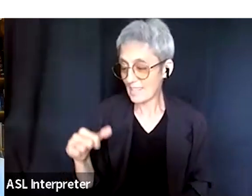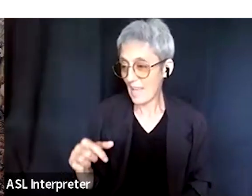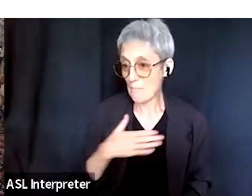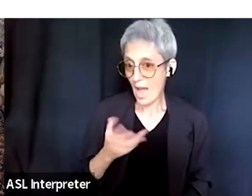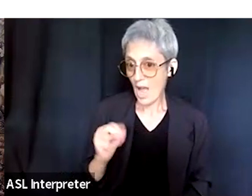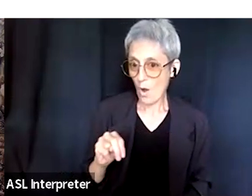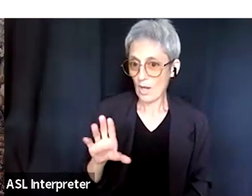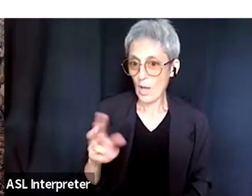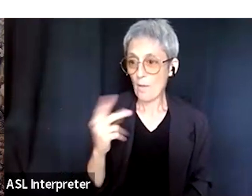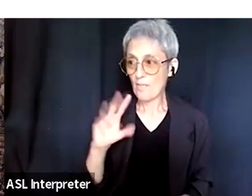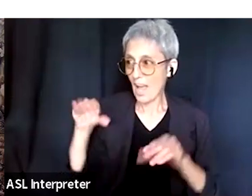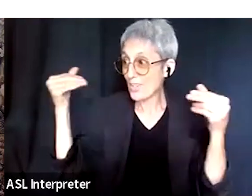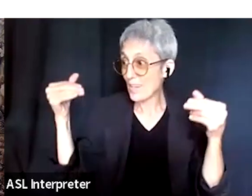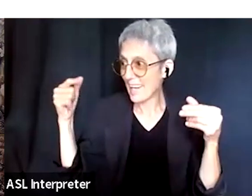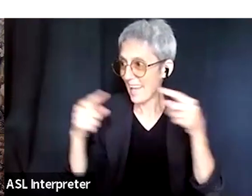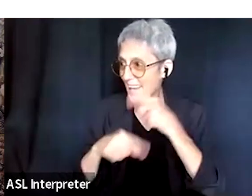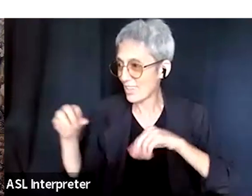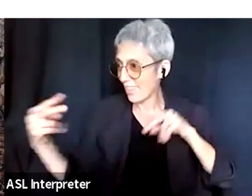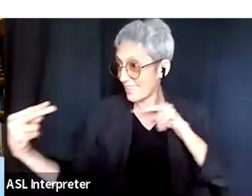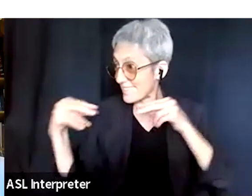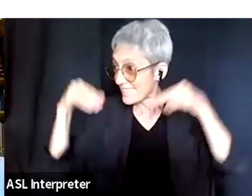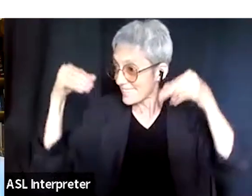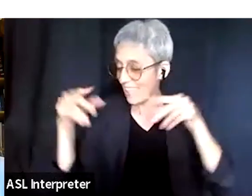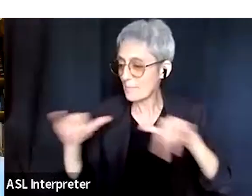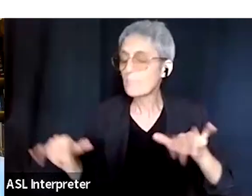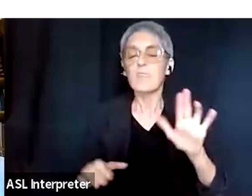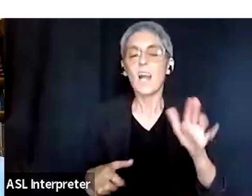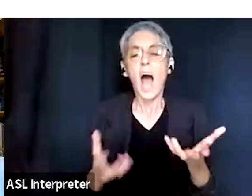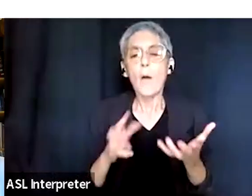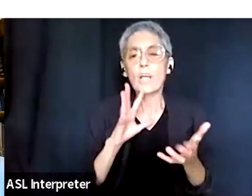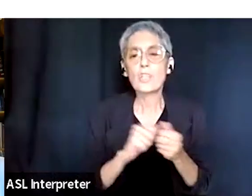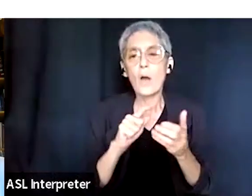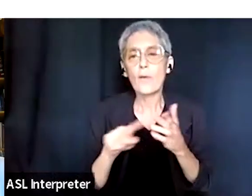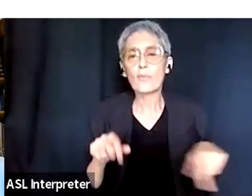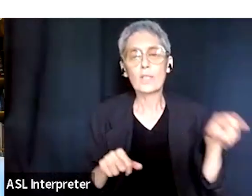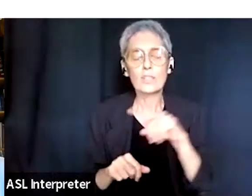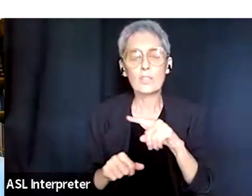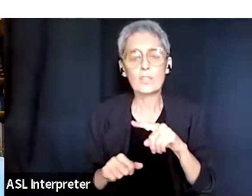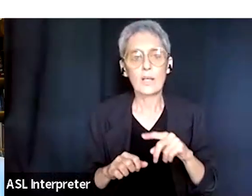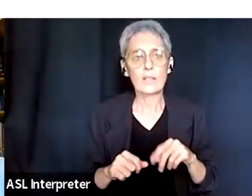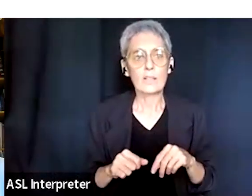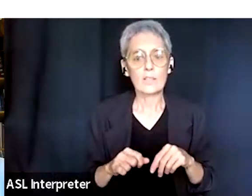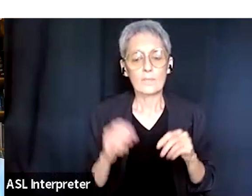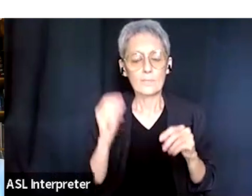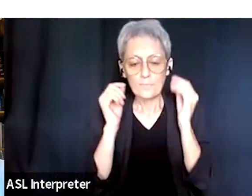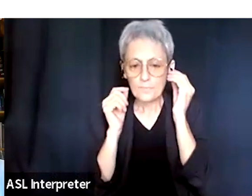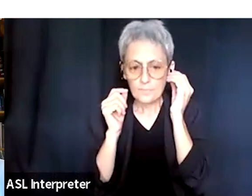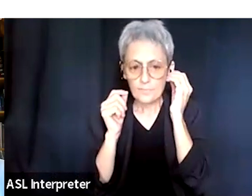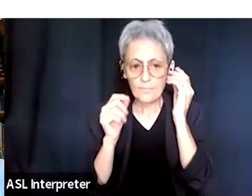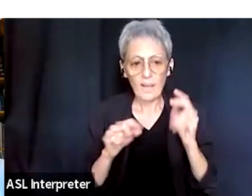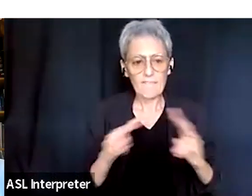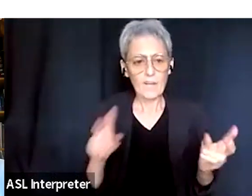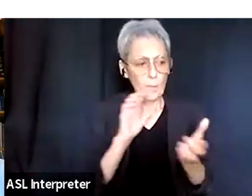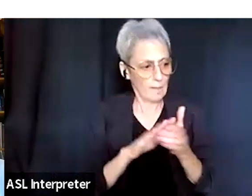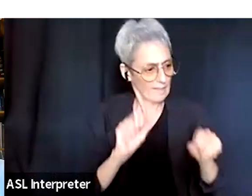time. I want to talk to researchers who are extremely credible and I can geek out, but I also want to go to dinner